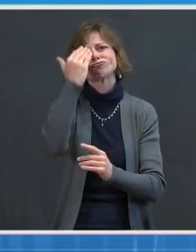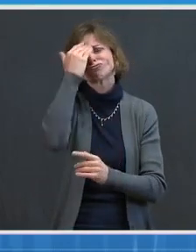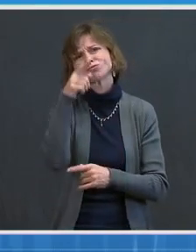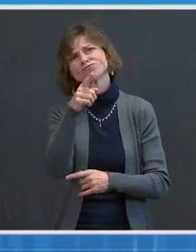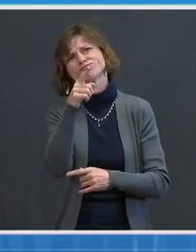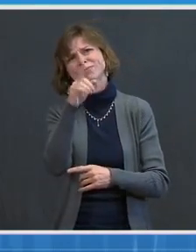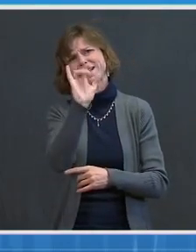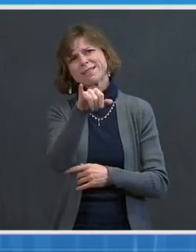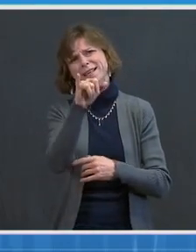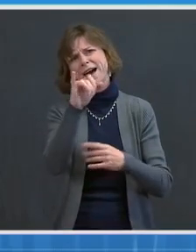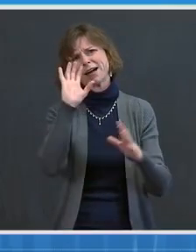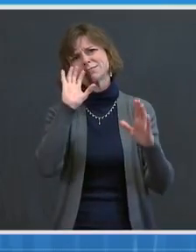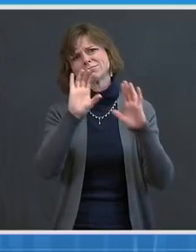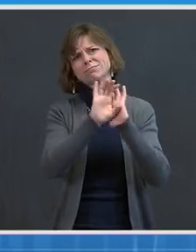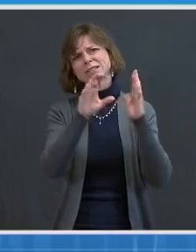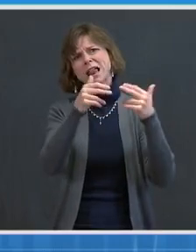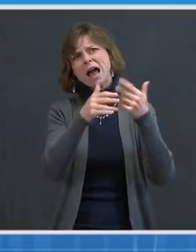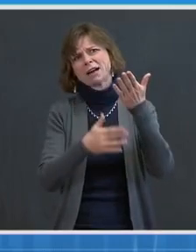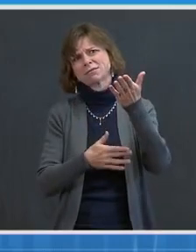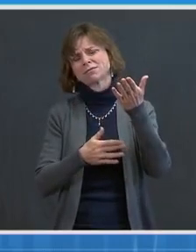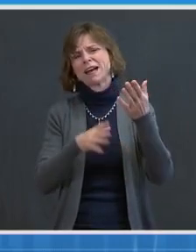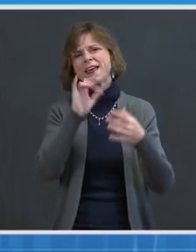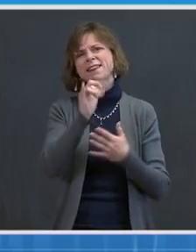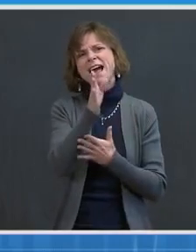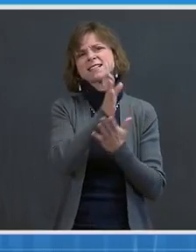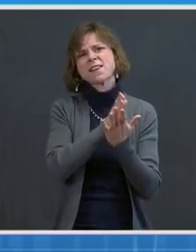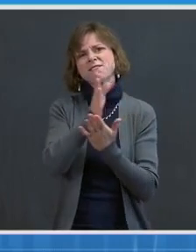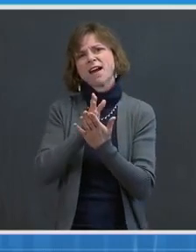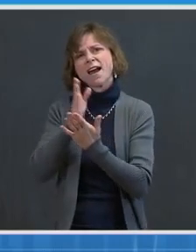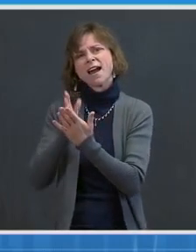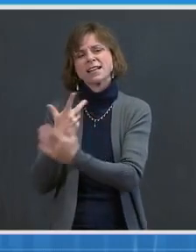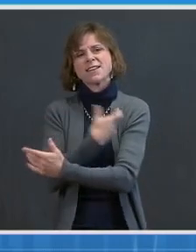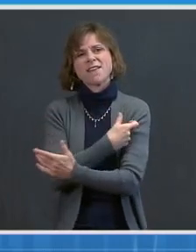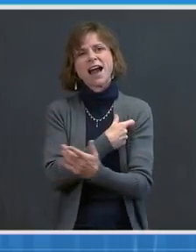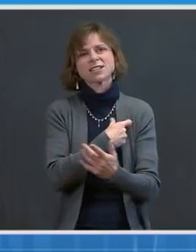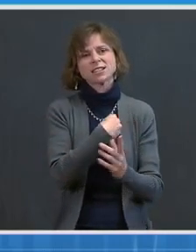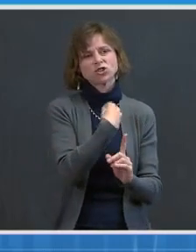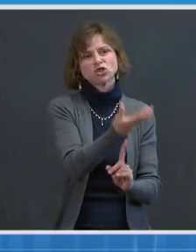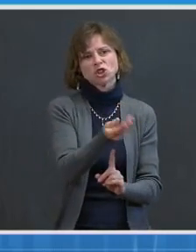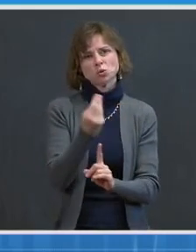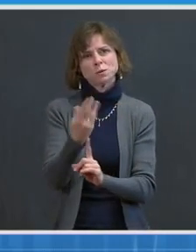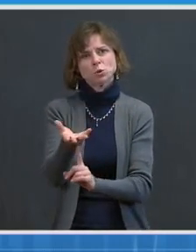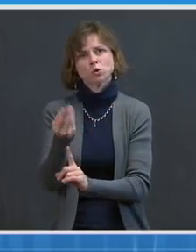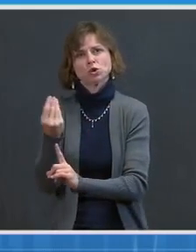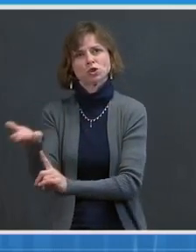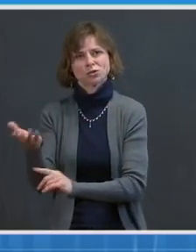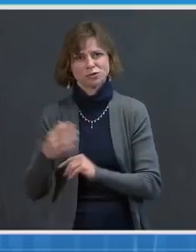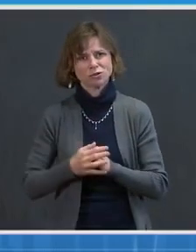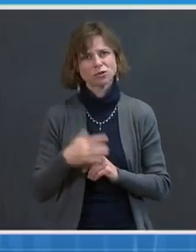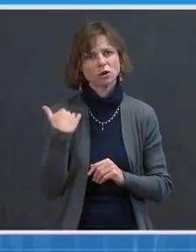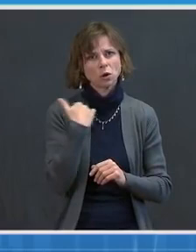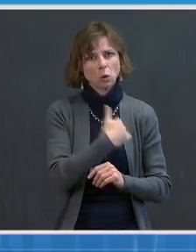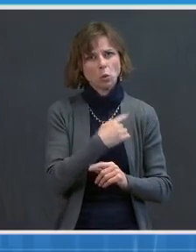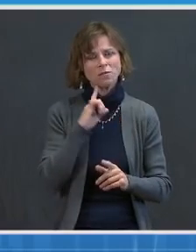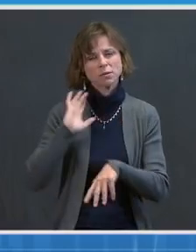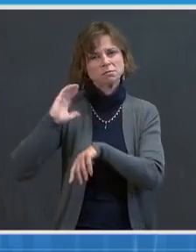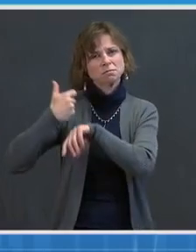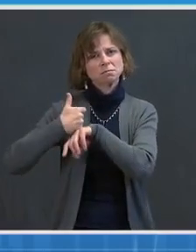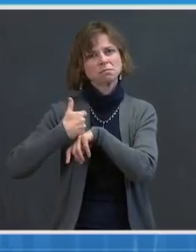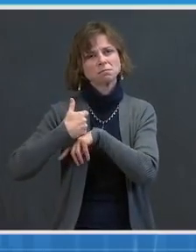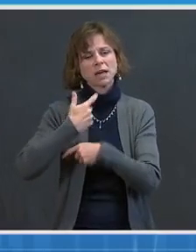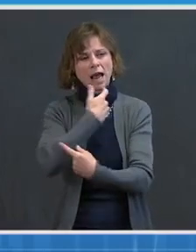slide. It is a slide of the phased vaccine distribution that has been put out by the